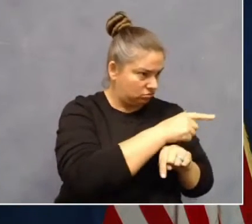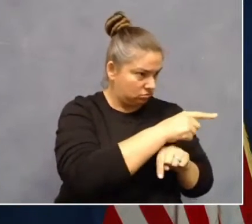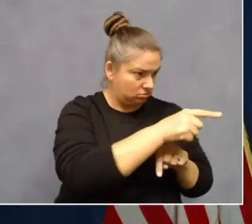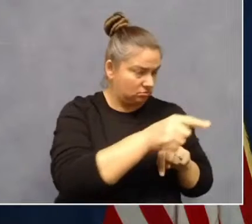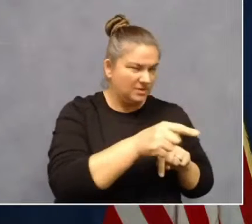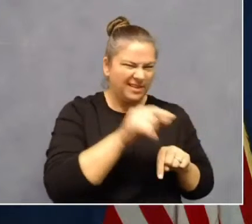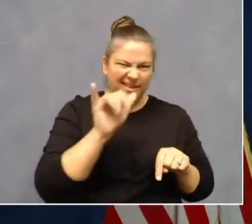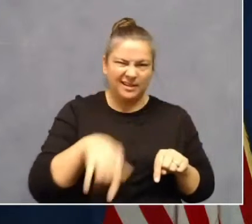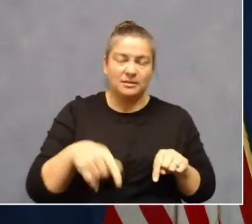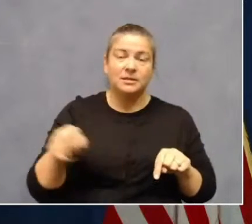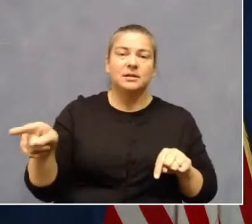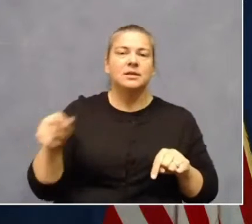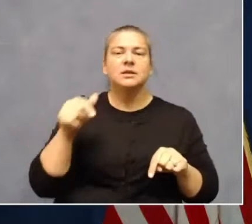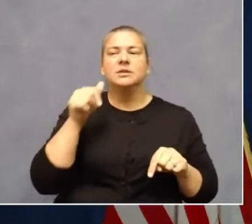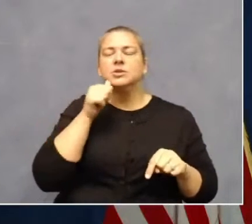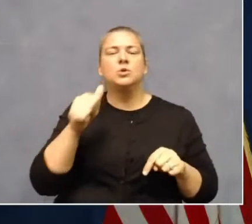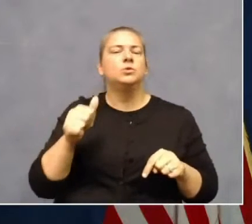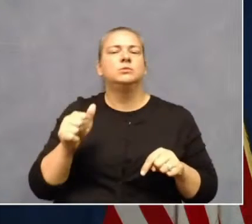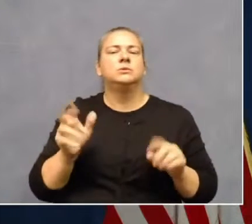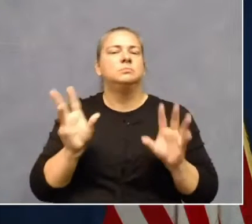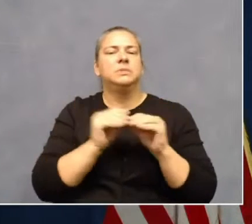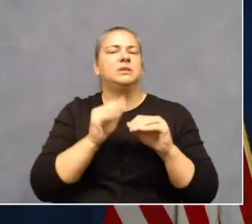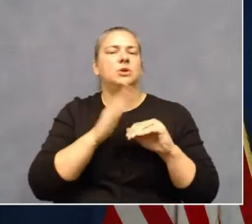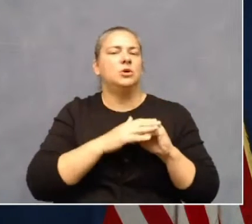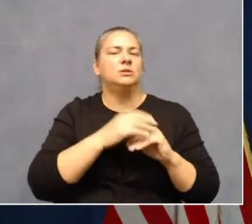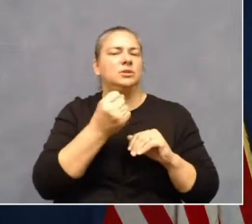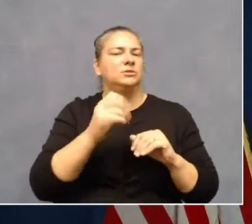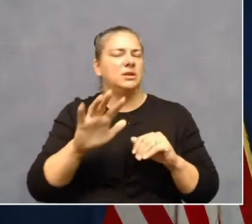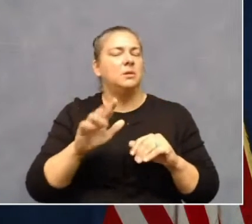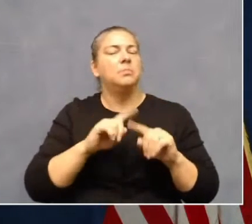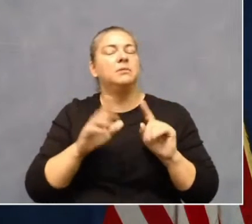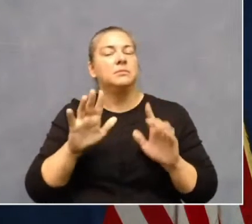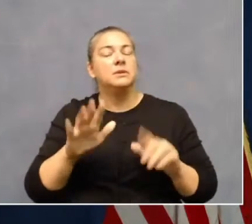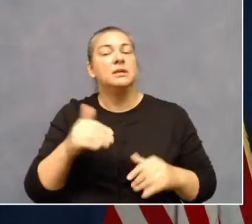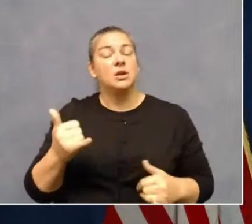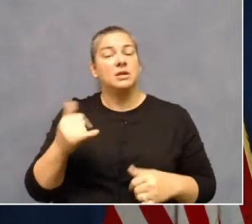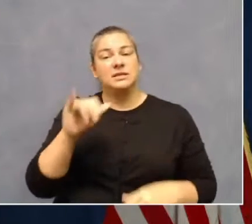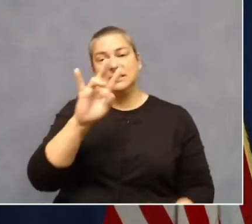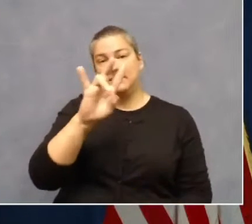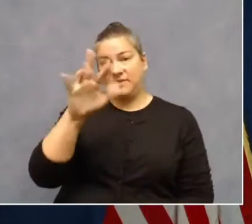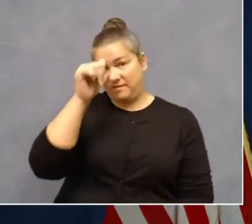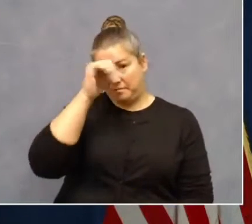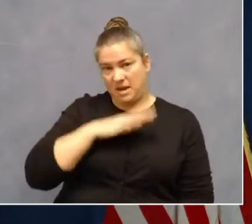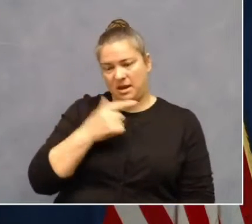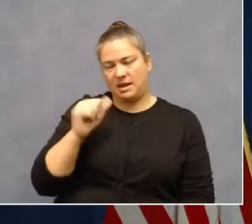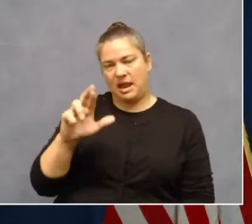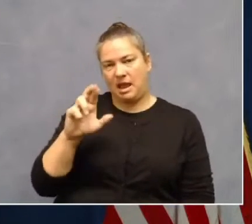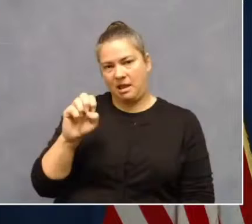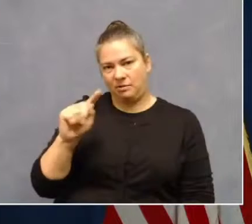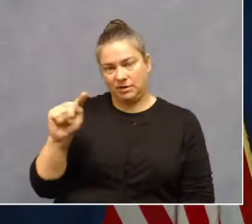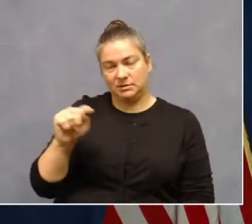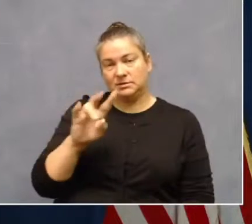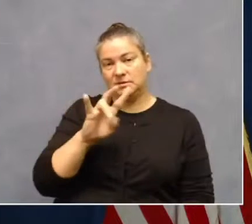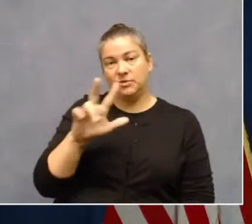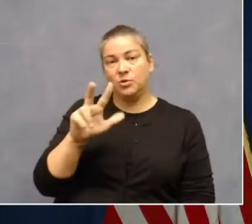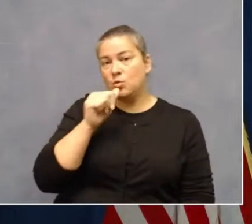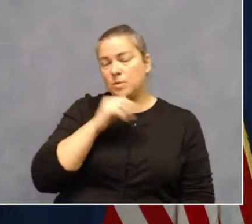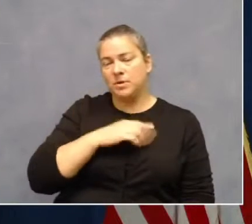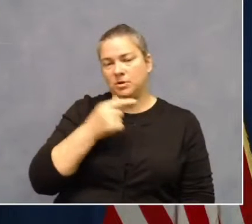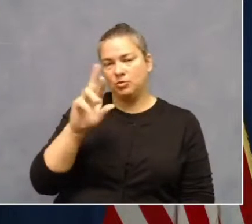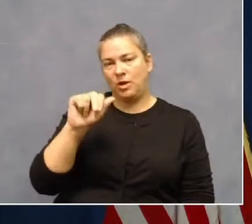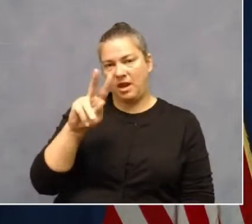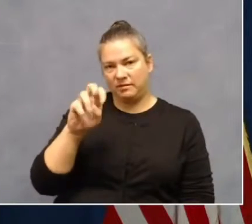of the weekend. Today's lost lives include a 75-year-old man from Garrett, a 73-year-old woman from Graves, and